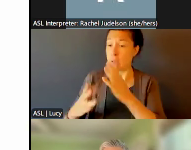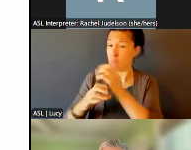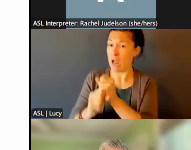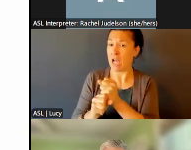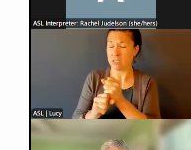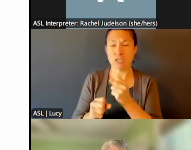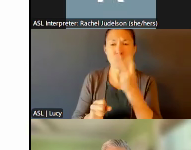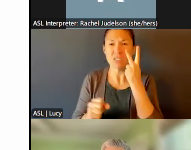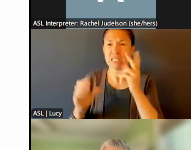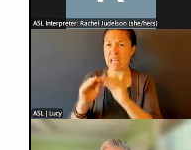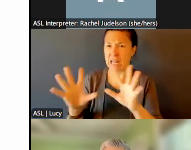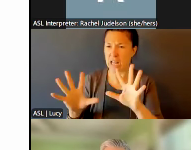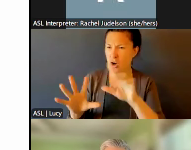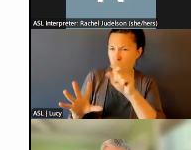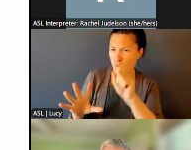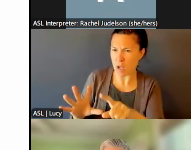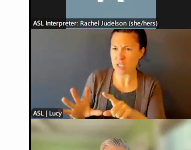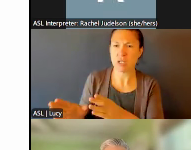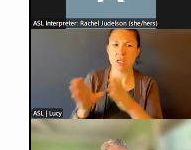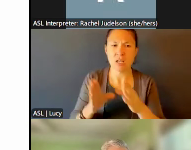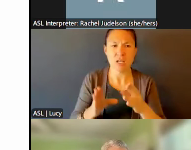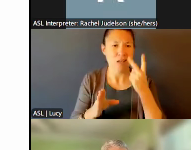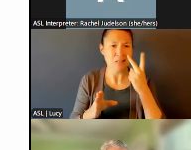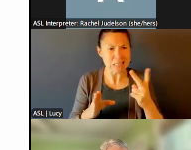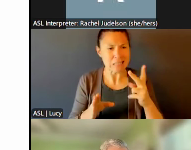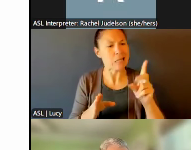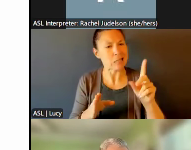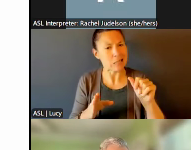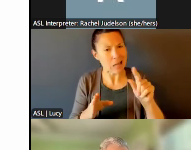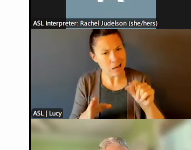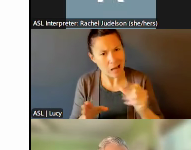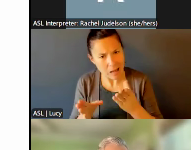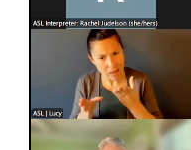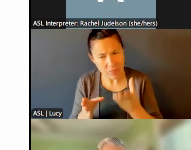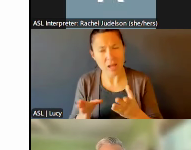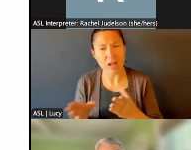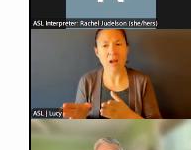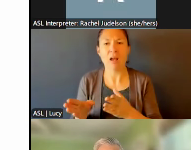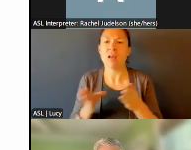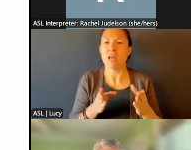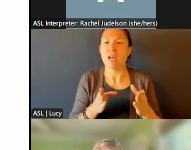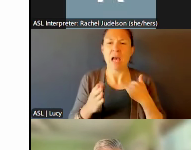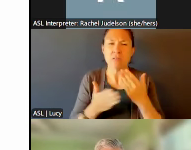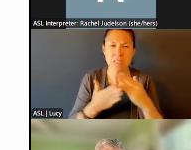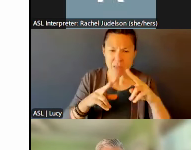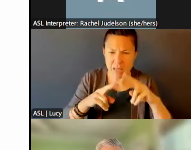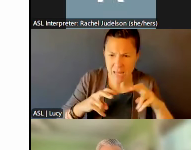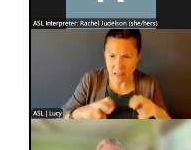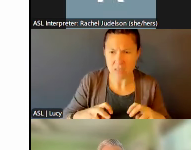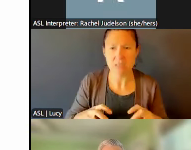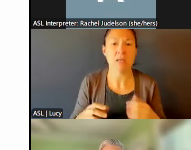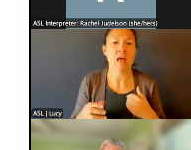It has the kinds of data that were used for the analysis. It has a little bit of information about the analysis and conclusions. And then